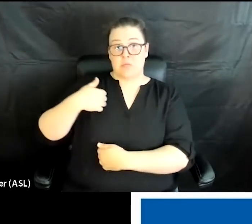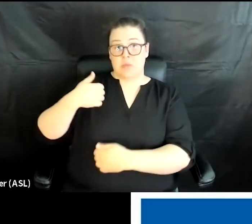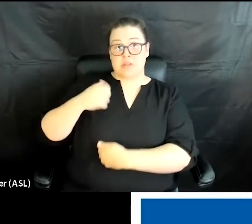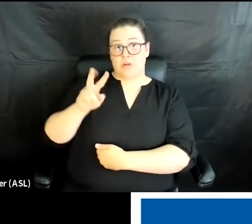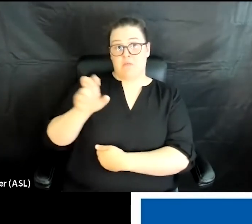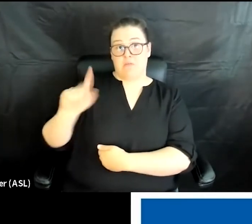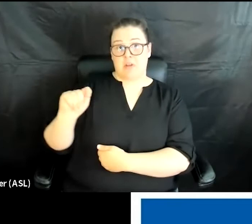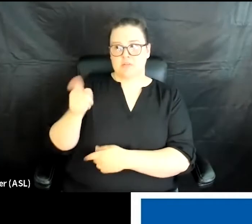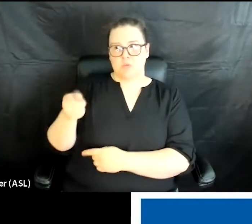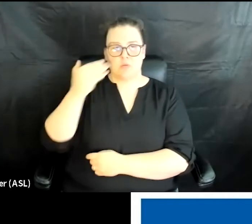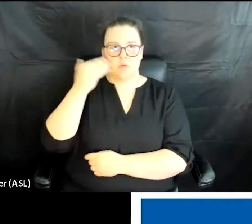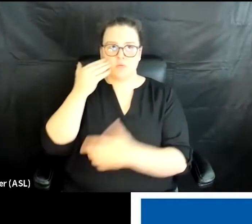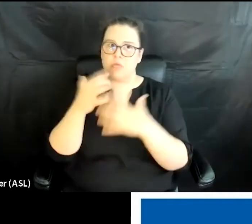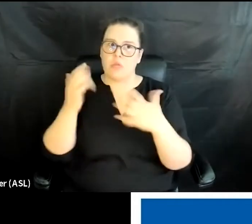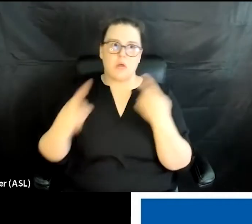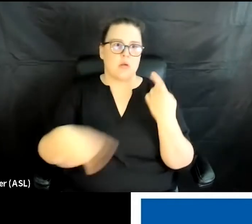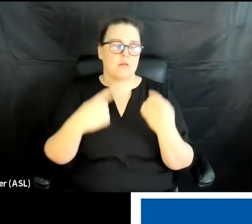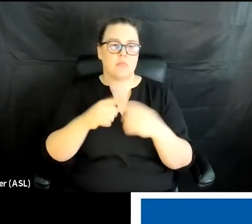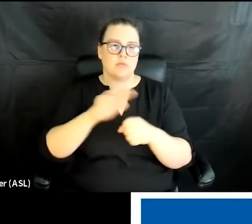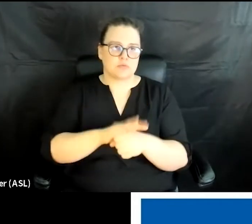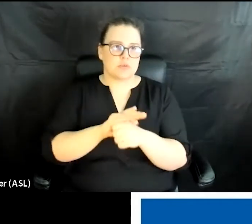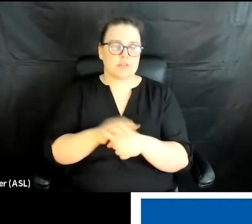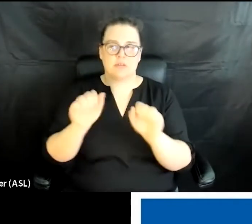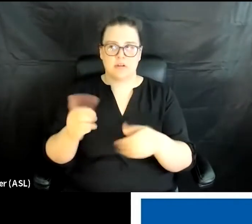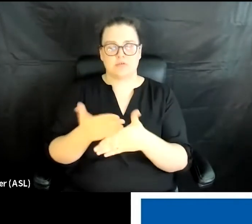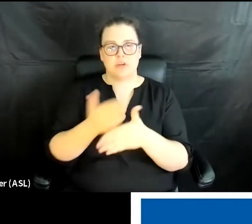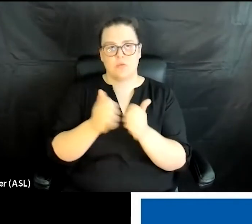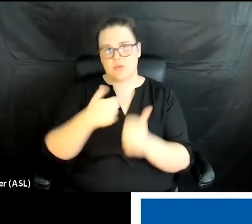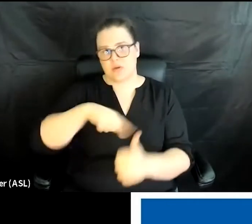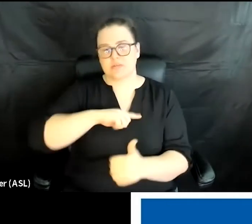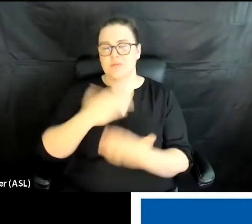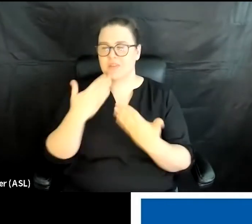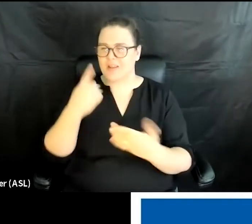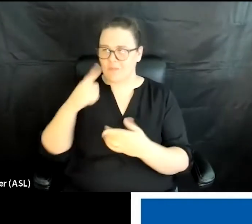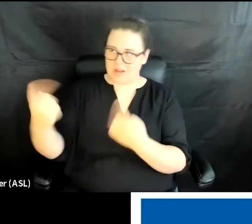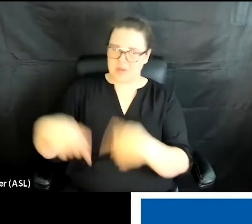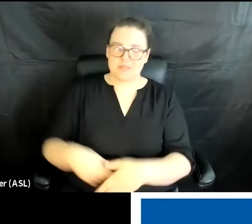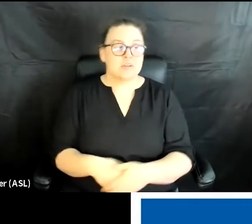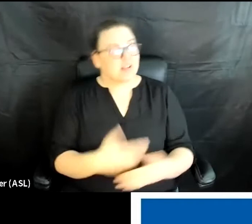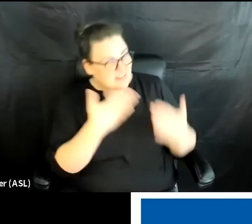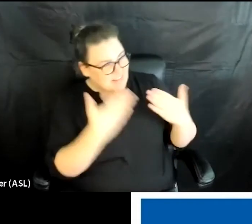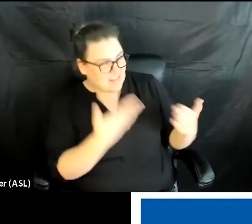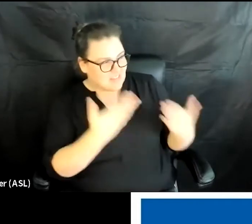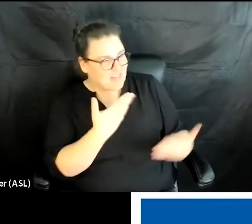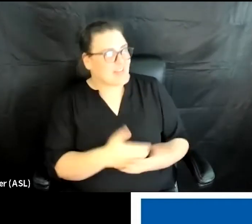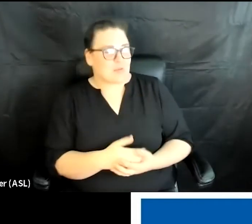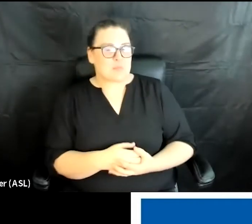I'm sure, that he can share with us. Thank you so much, Mark, for being with us. Thank you, Shirley.